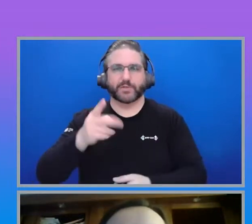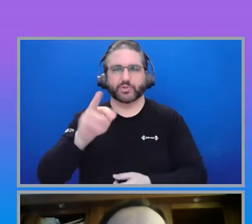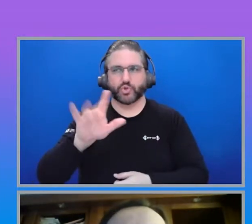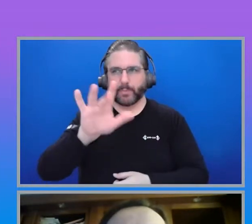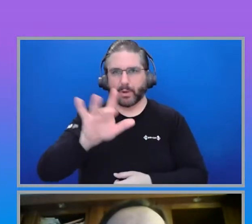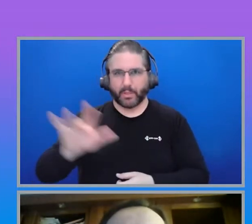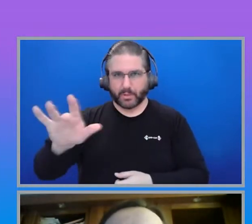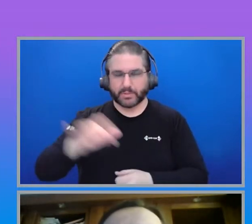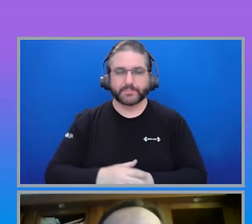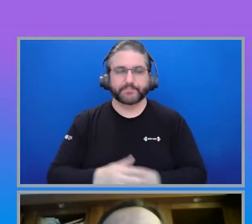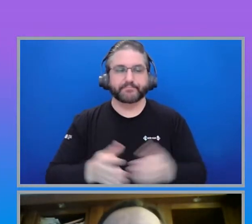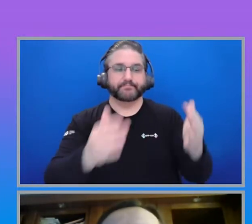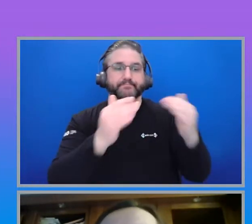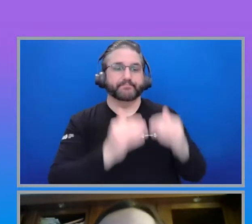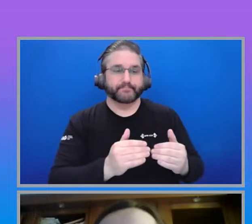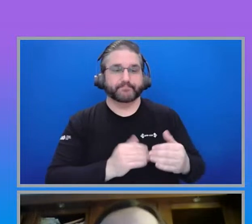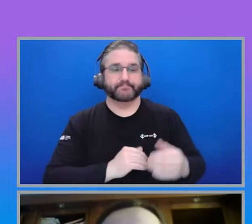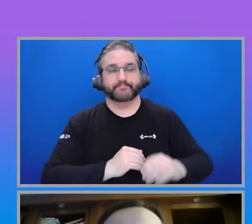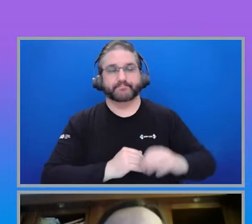equipment for